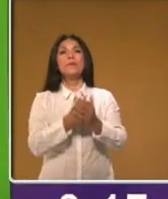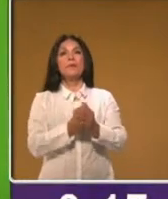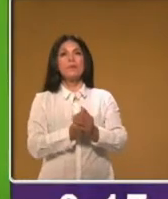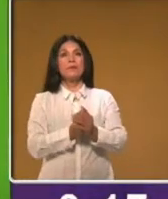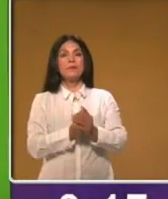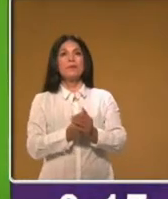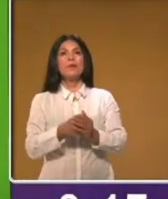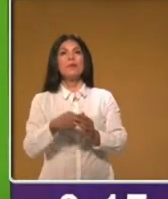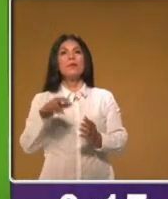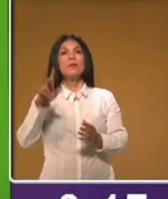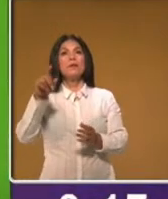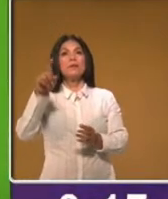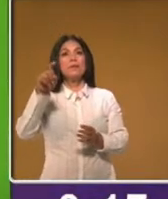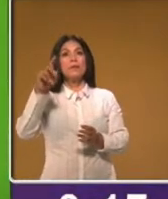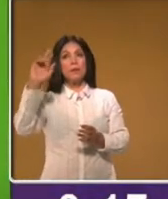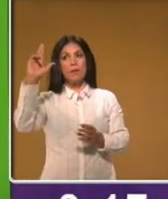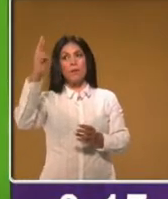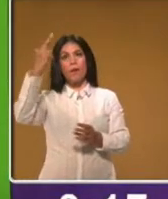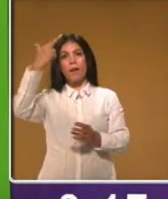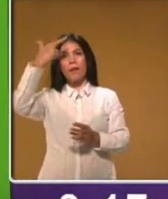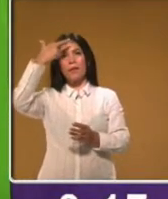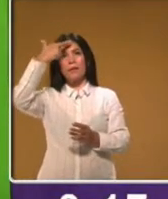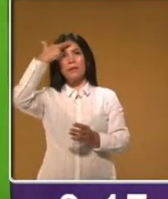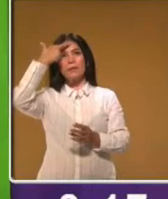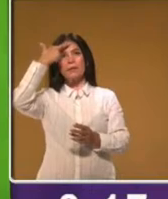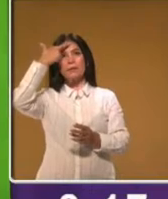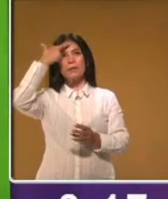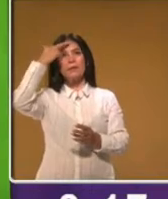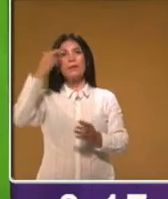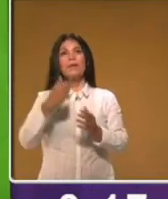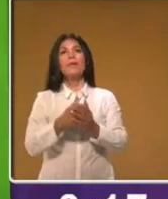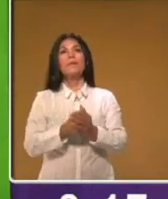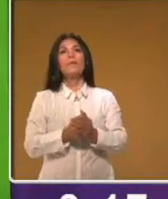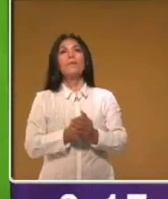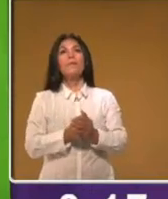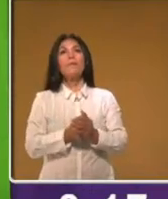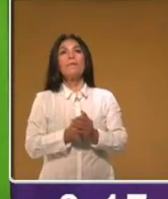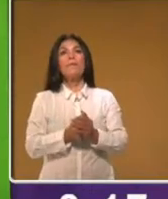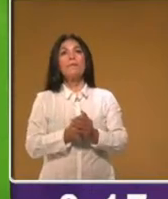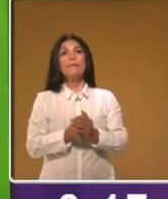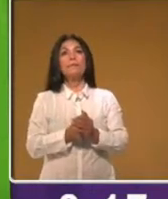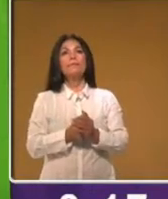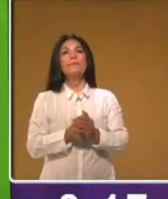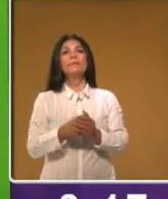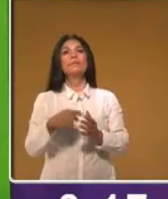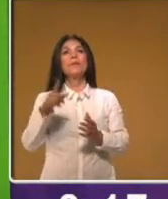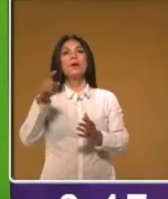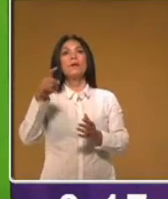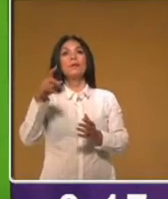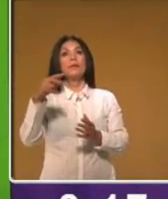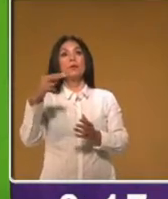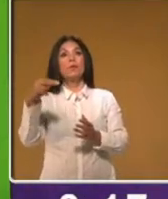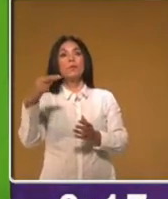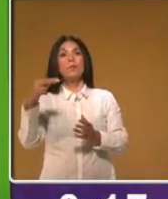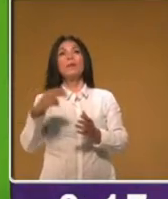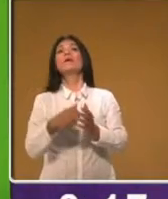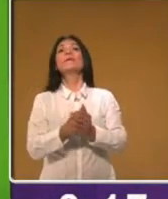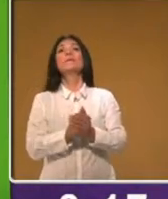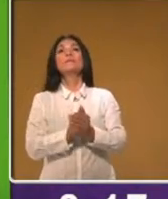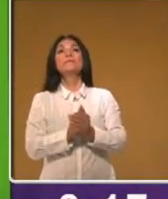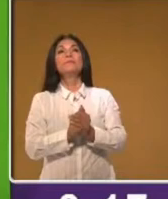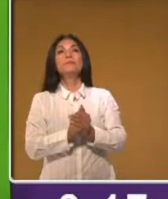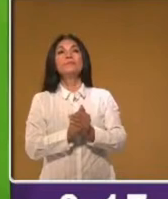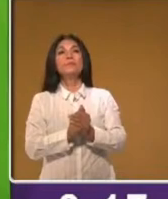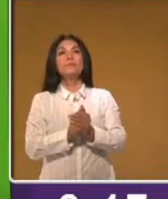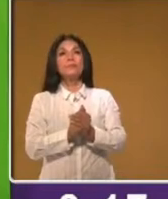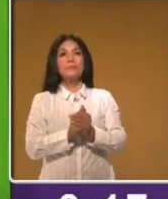verbs, and you have to remember the use of the S rule for person number three. Remember that when we are